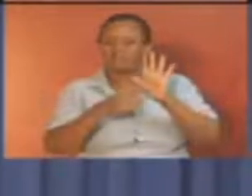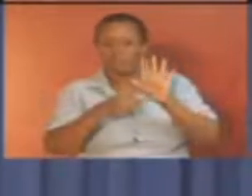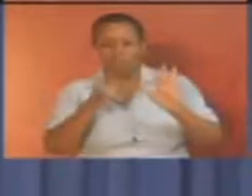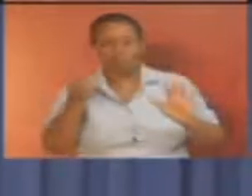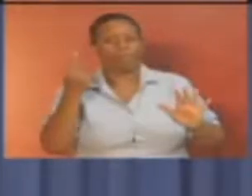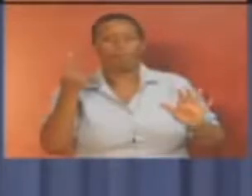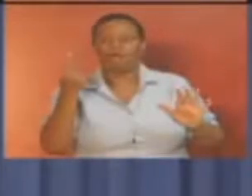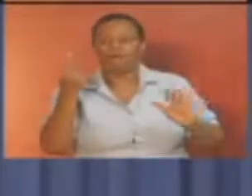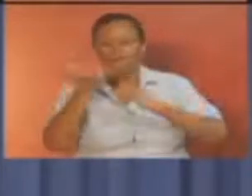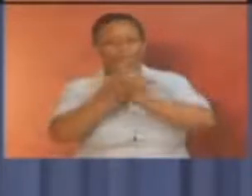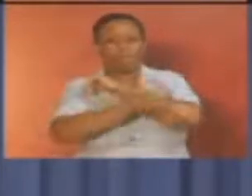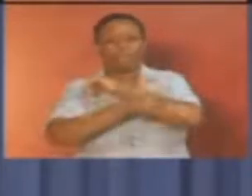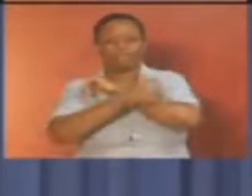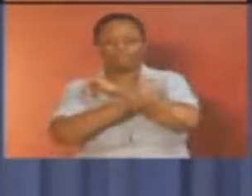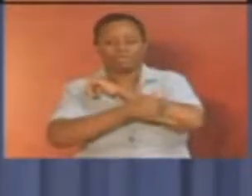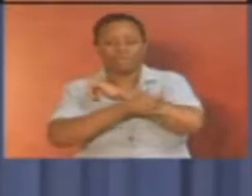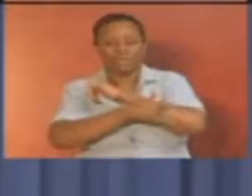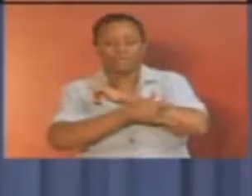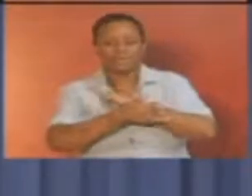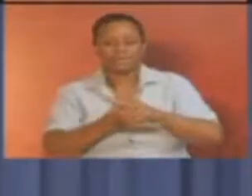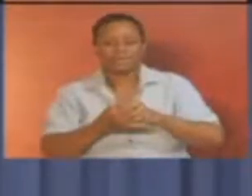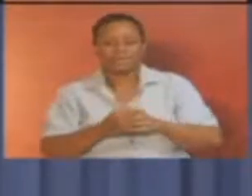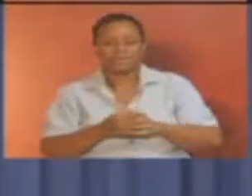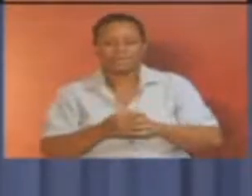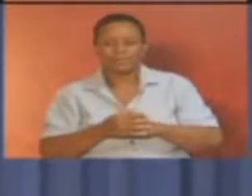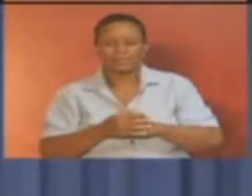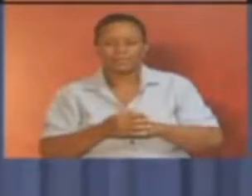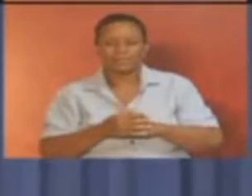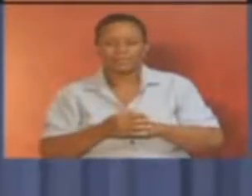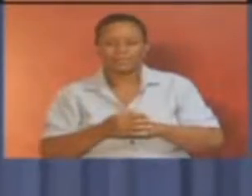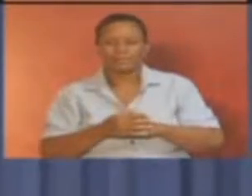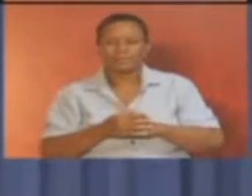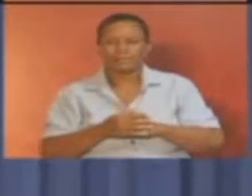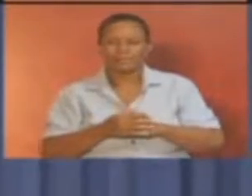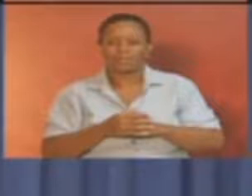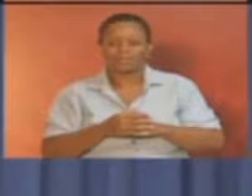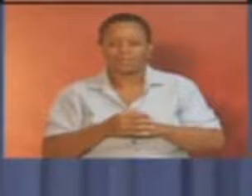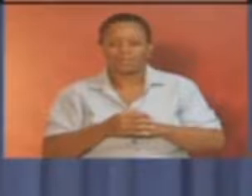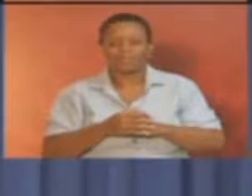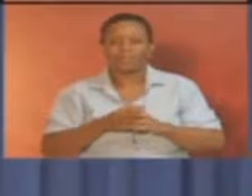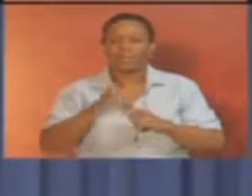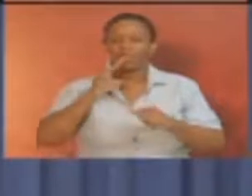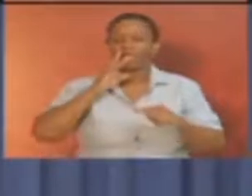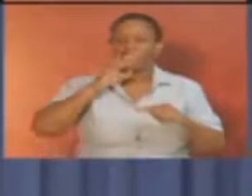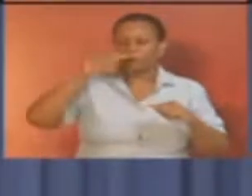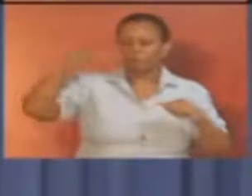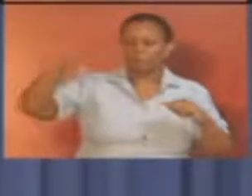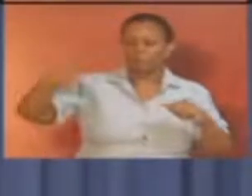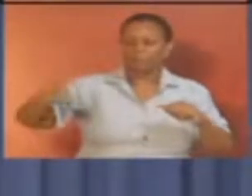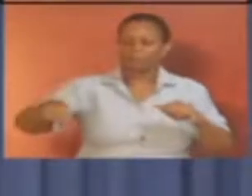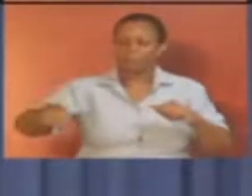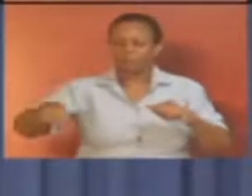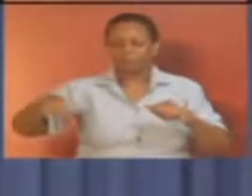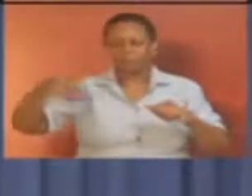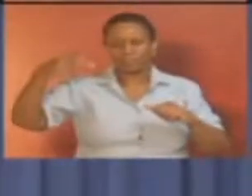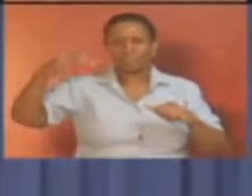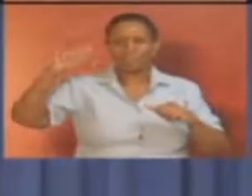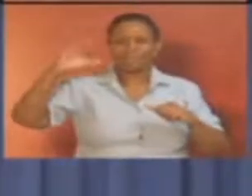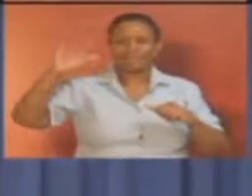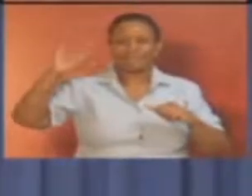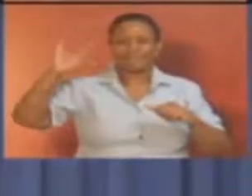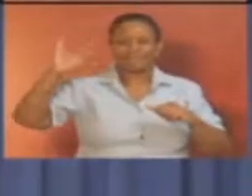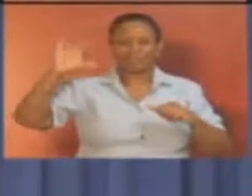of vaccination. Relatively small country. I think their level was 60-odd%. 62%